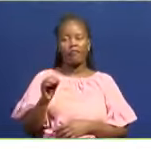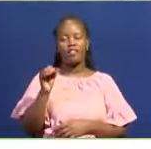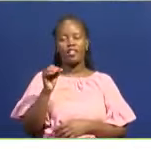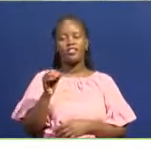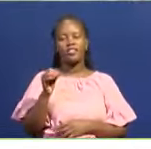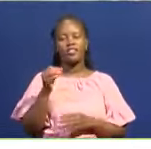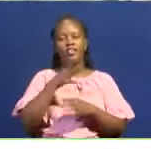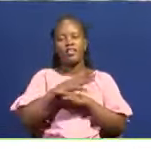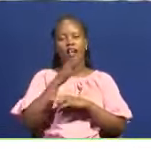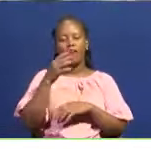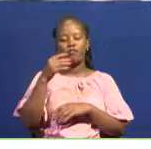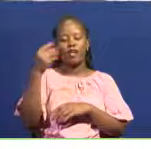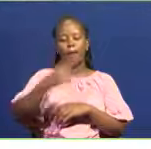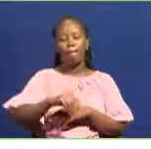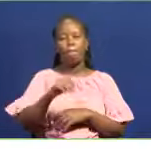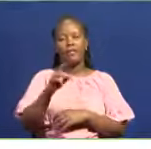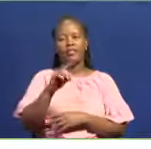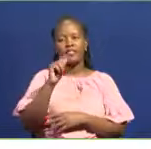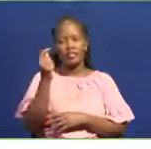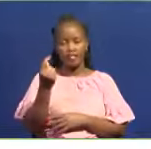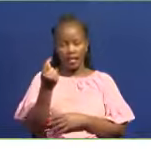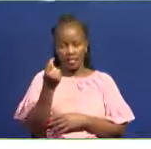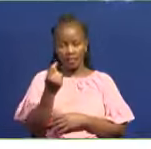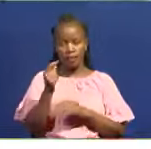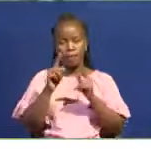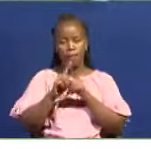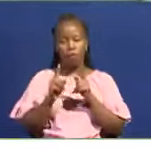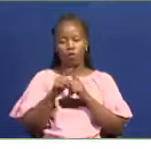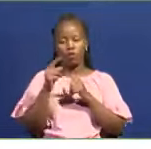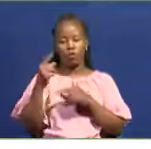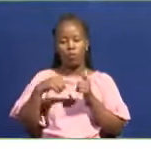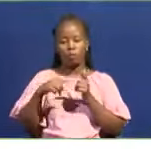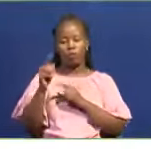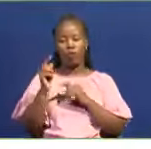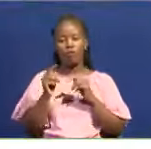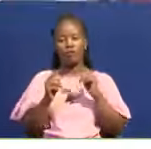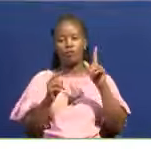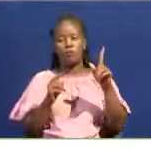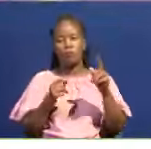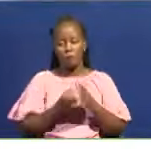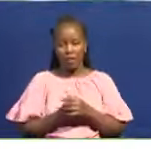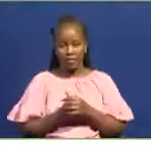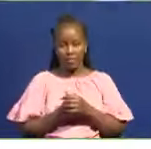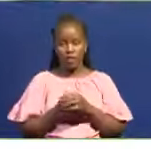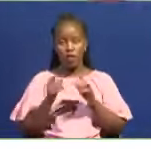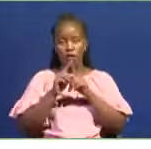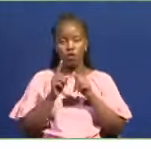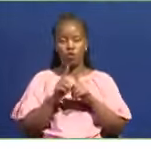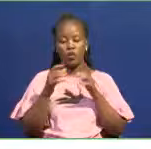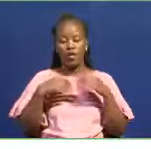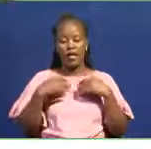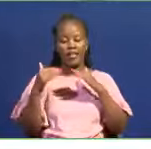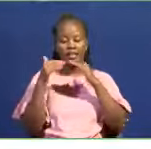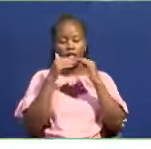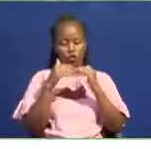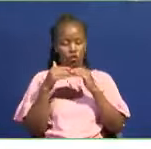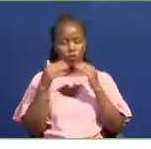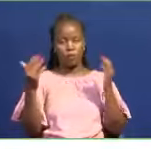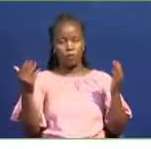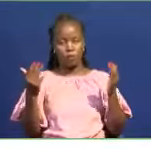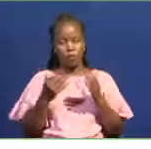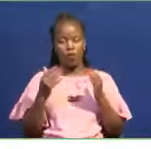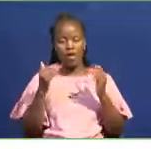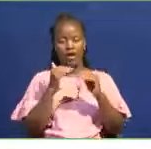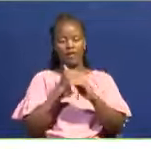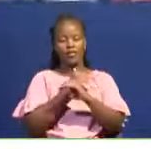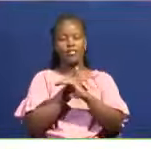by a solitary goal in the return leg, having won 4-1 at home. They were held to a barren draw away to Zimbabwe, but hoped to at